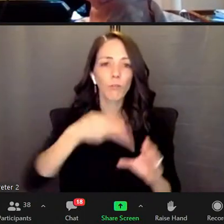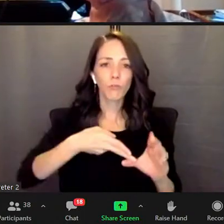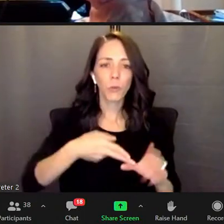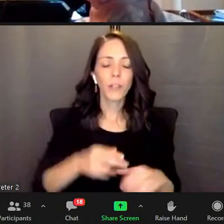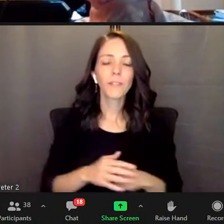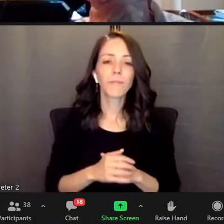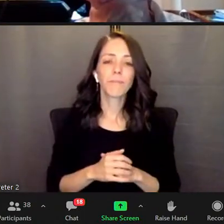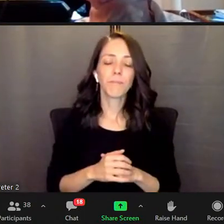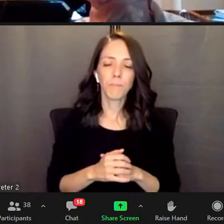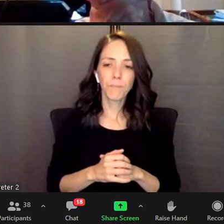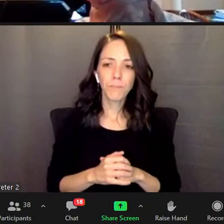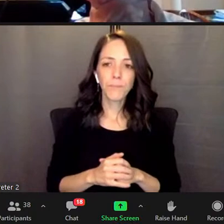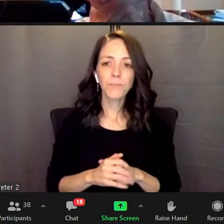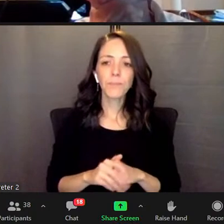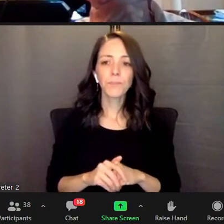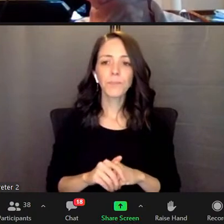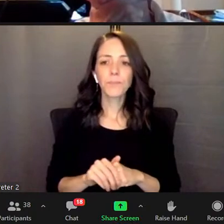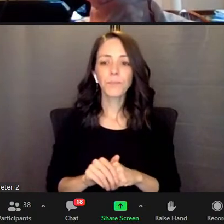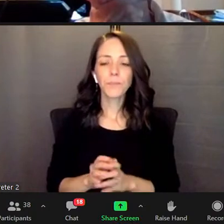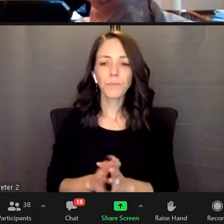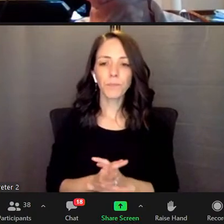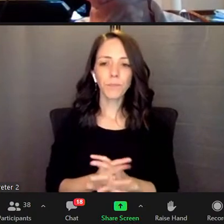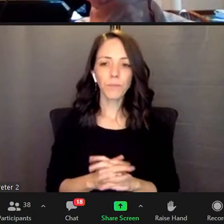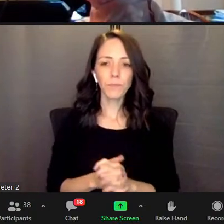one of the